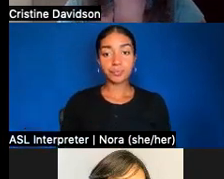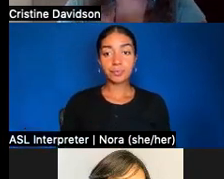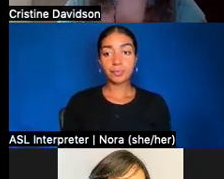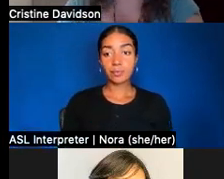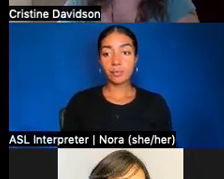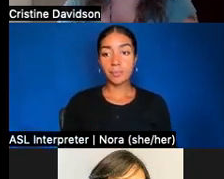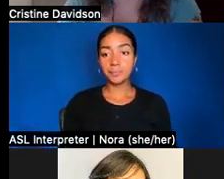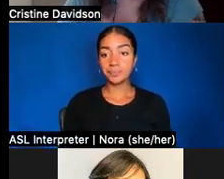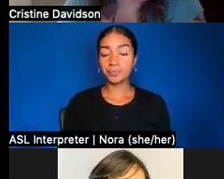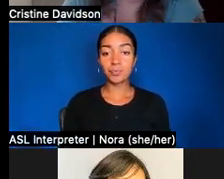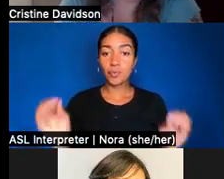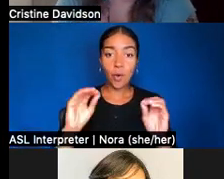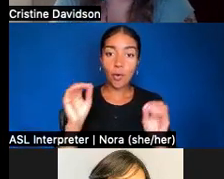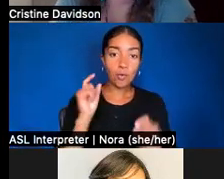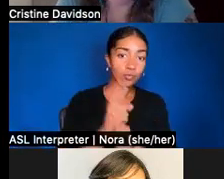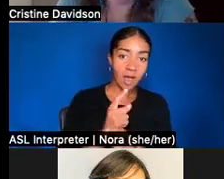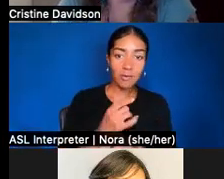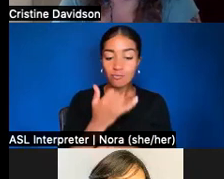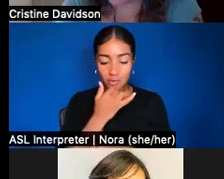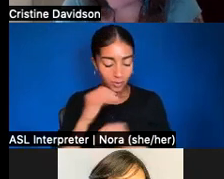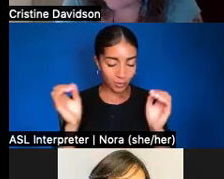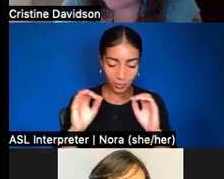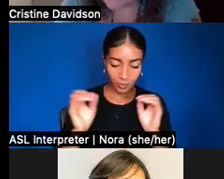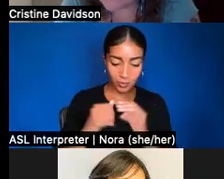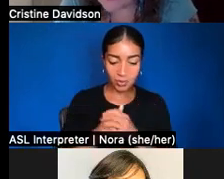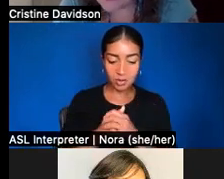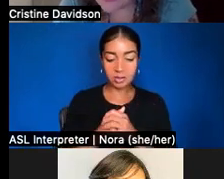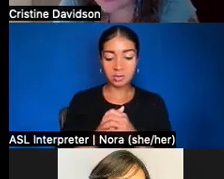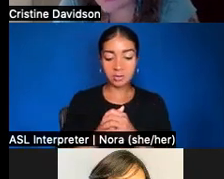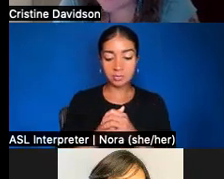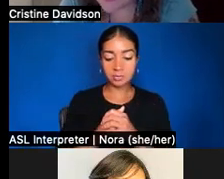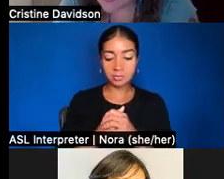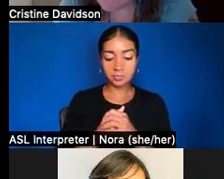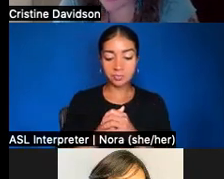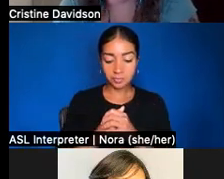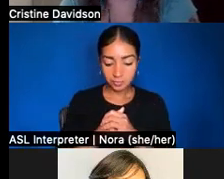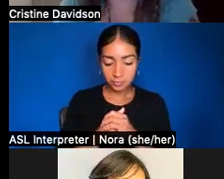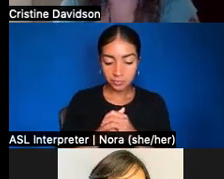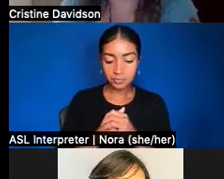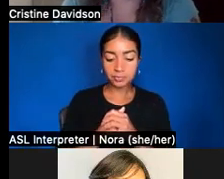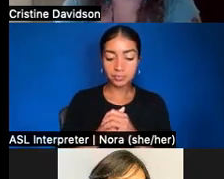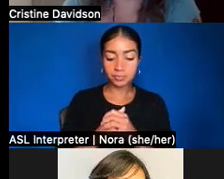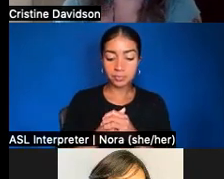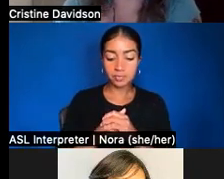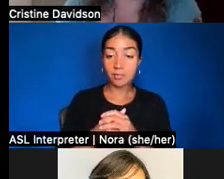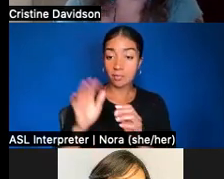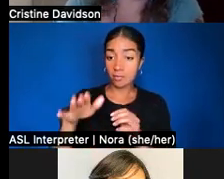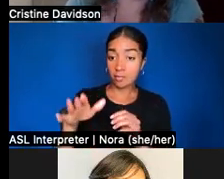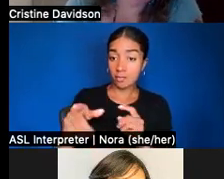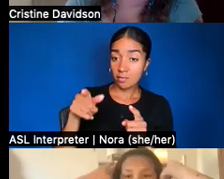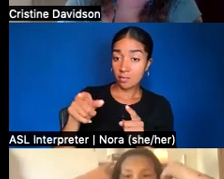There's no right or wrong, just what could you say to them? Becky said, unless it's something I'm mandated to report,